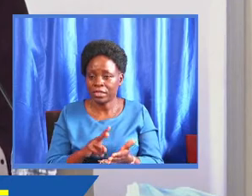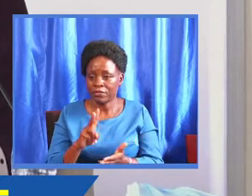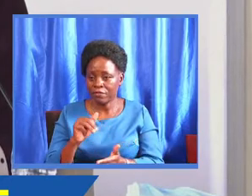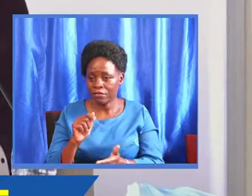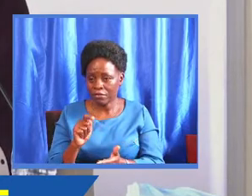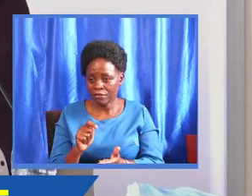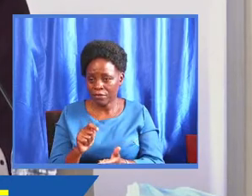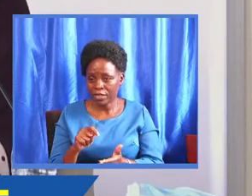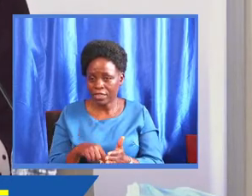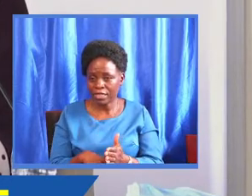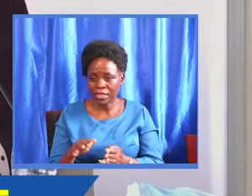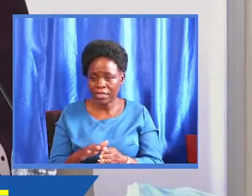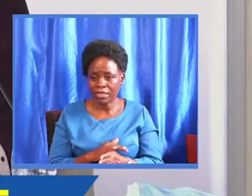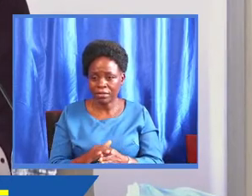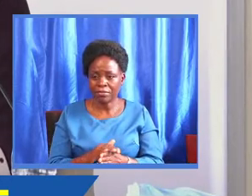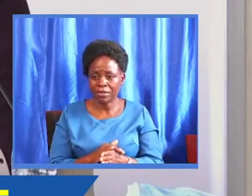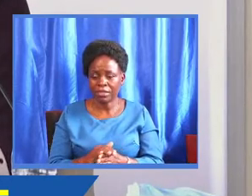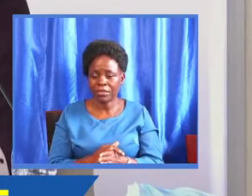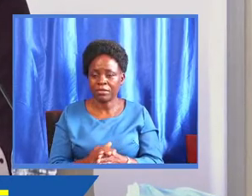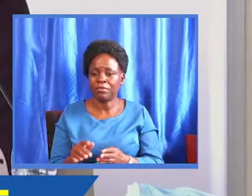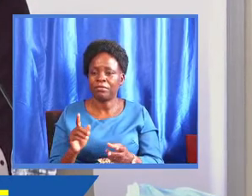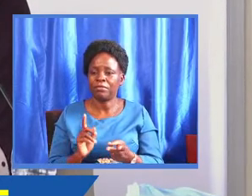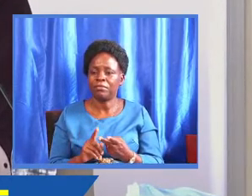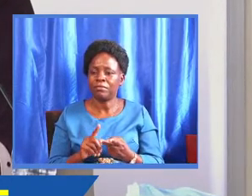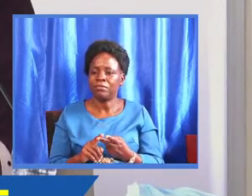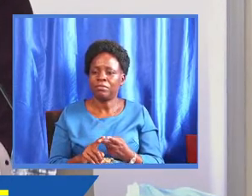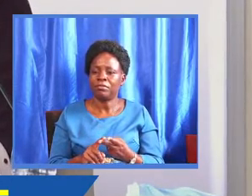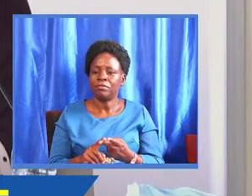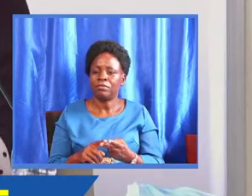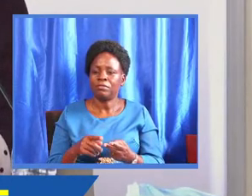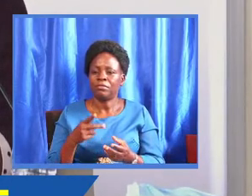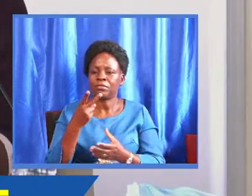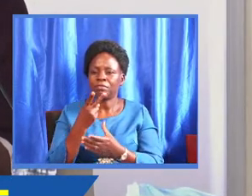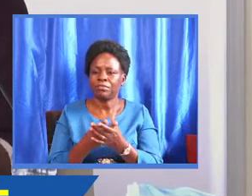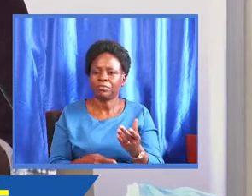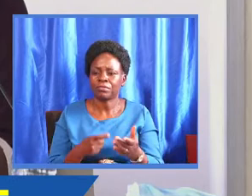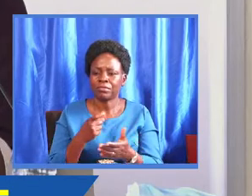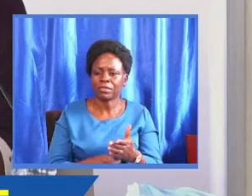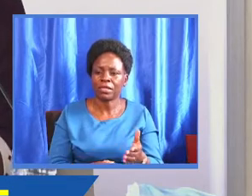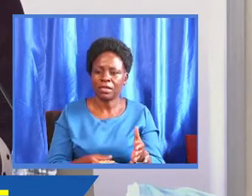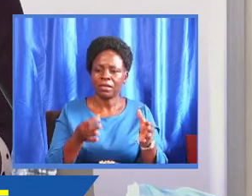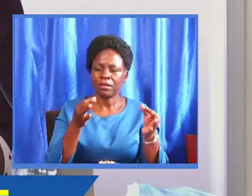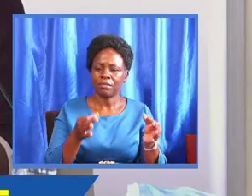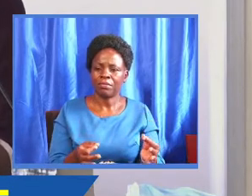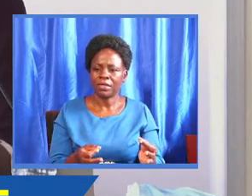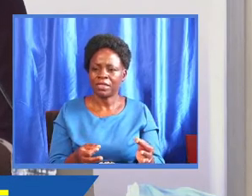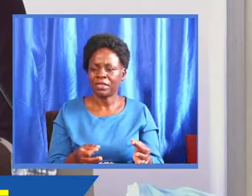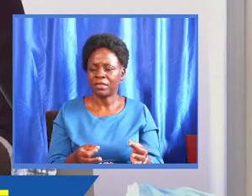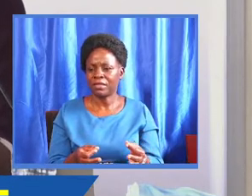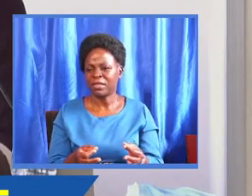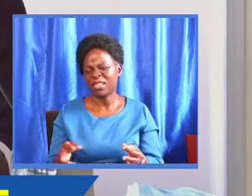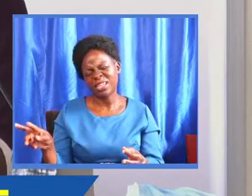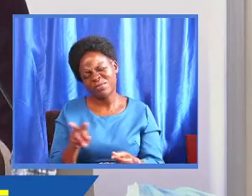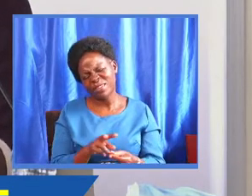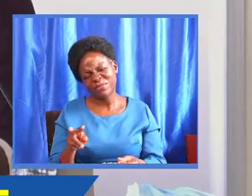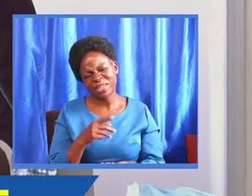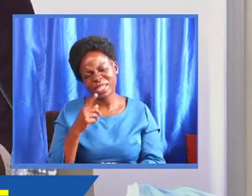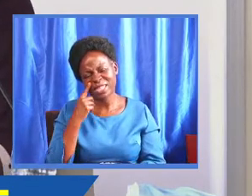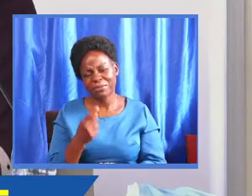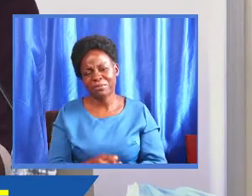in business. The second one from Samuel was double taxation, property tax and rental tax. Of course, they look similar. The word